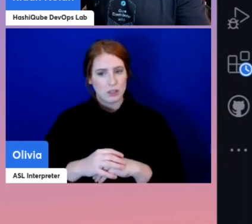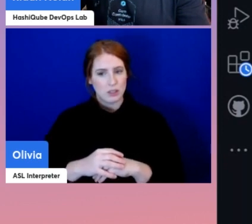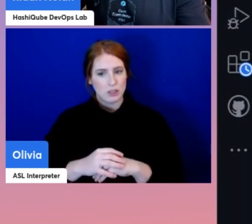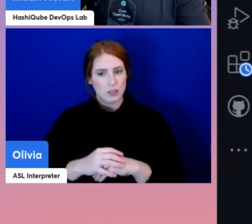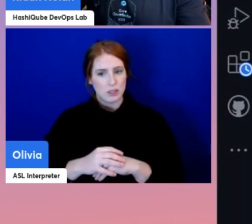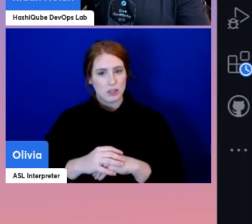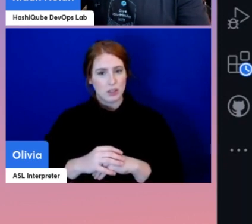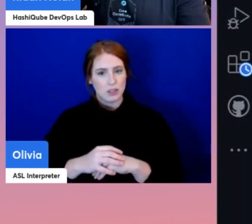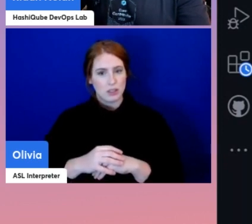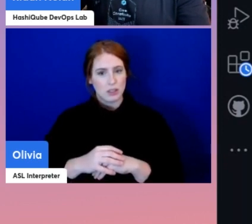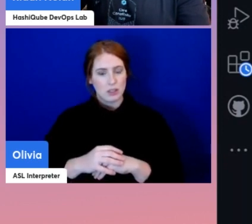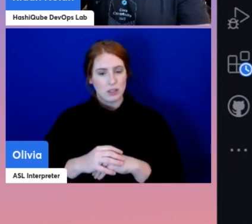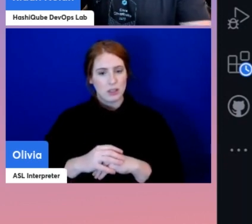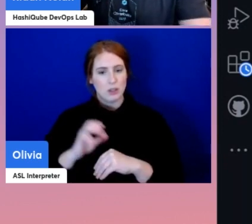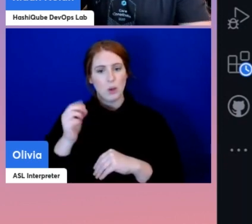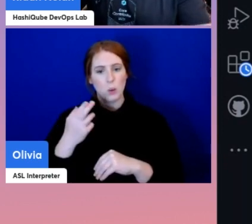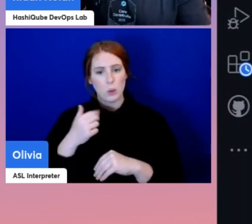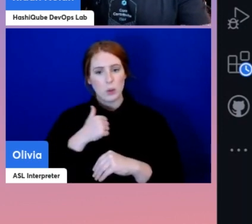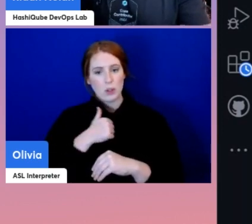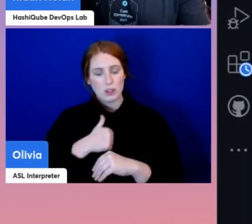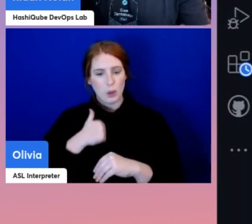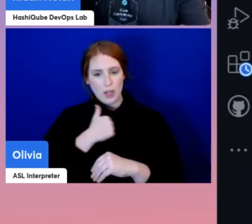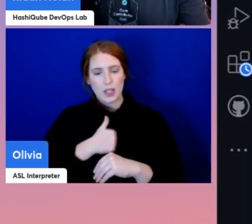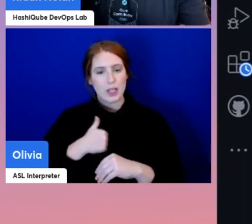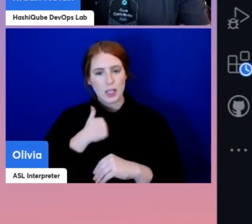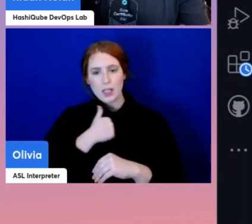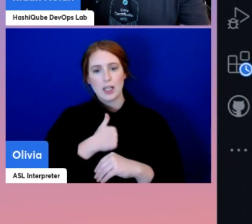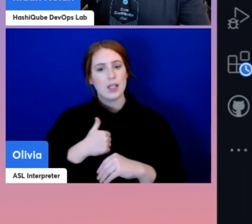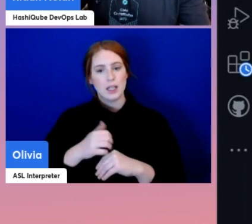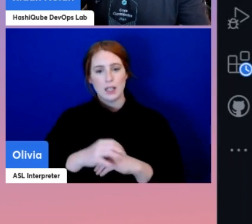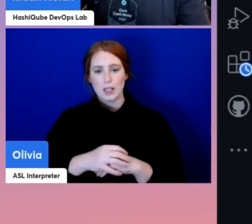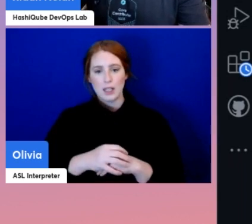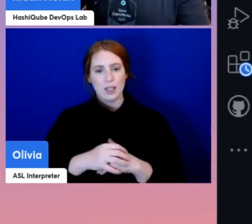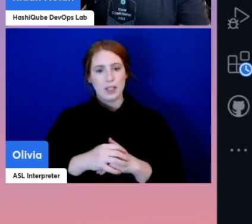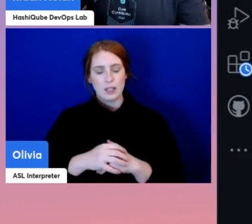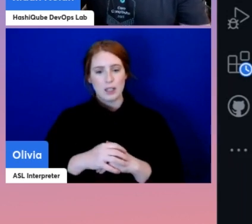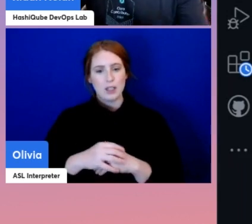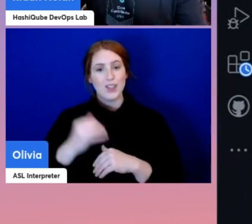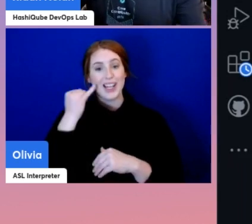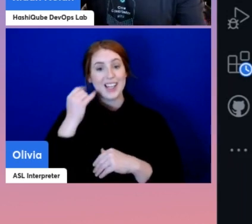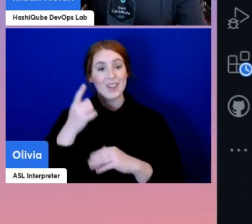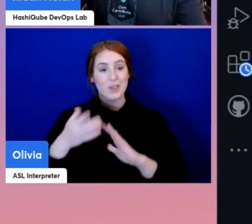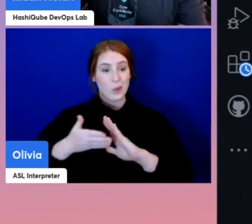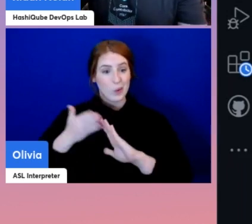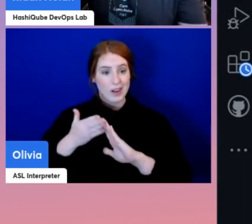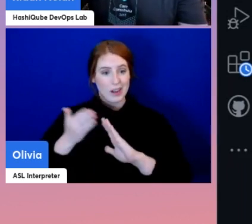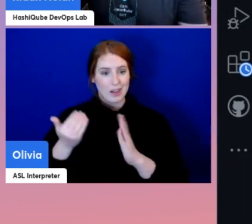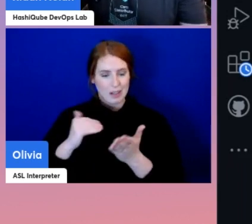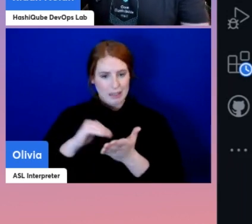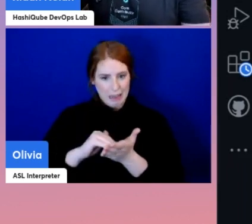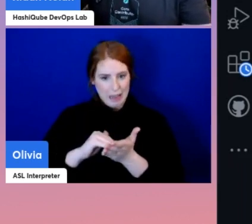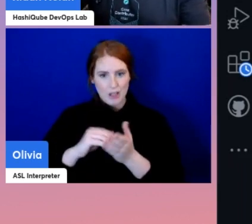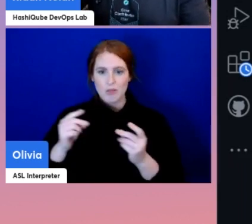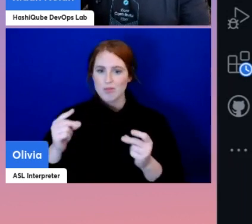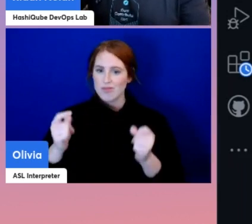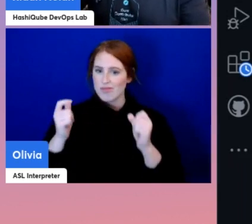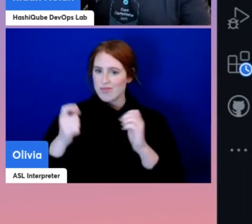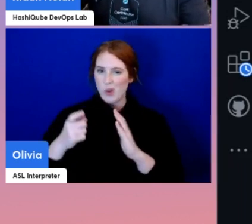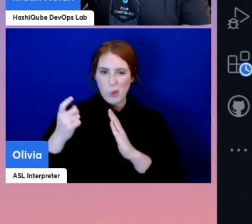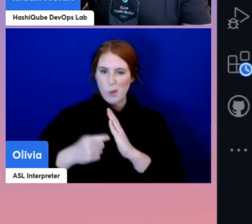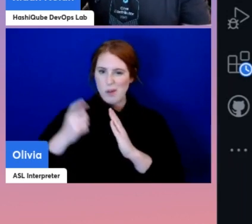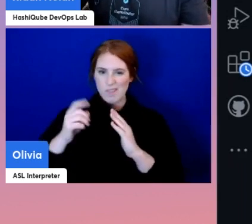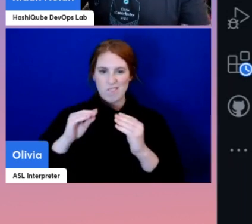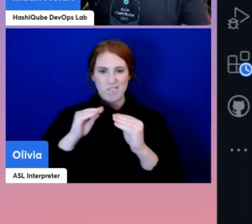Just, oh, sorry, it's got the dot there. And so if we run it again, it will automatically fix our syntax for